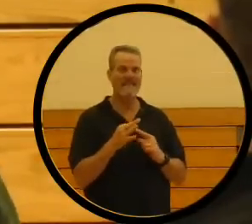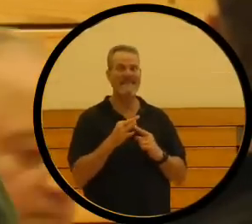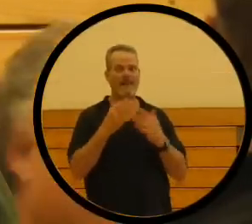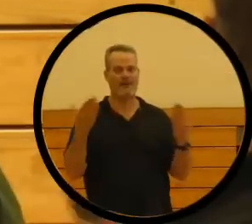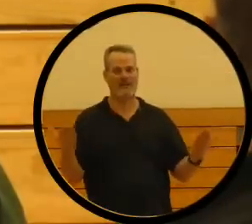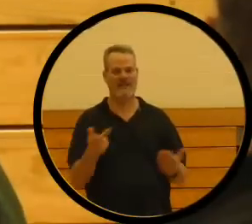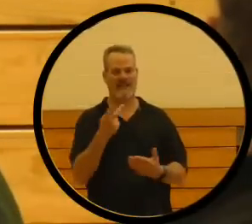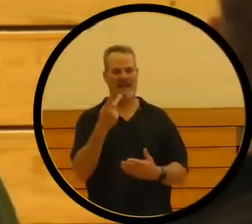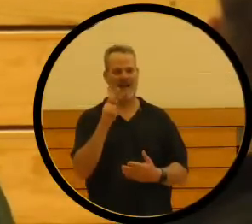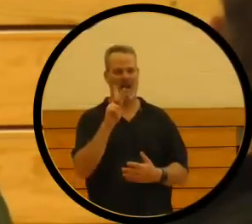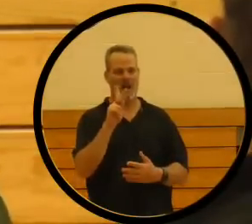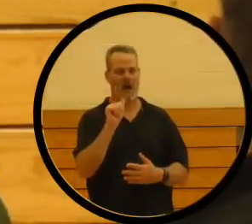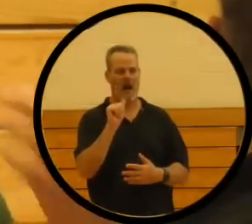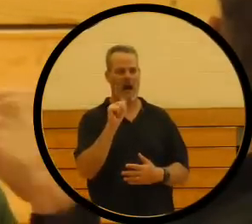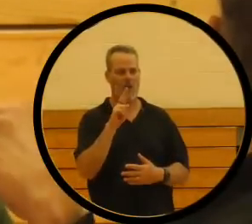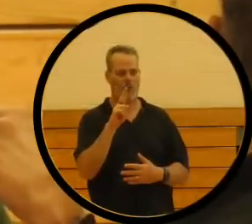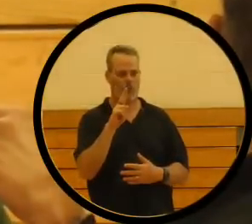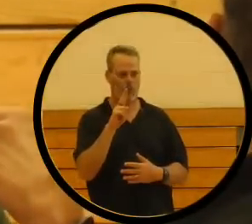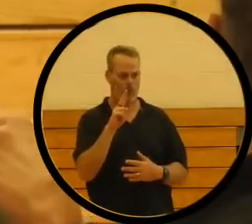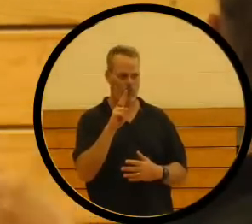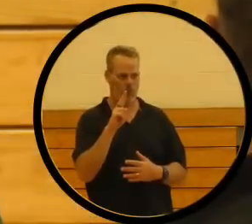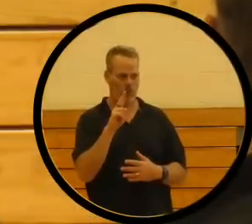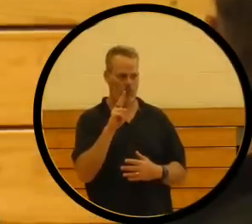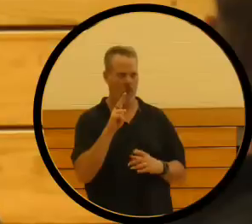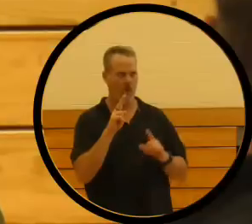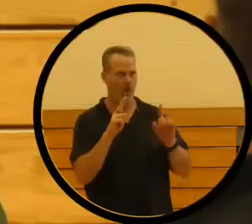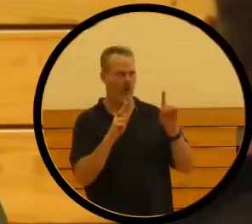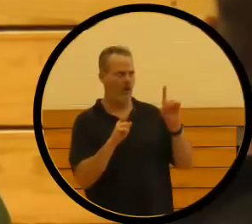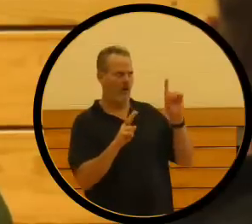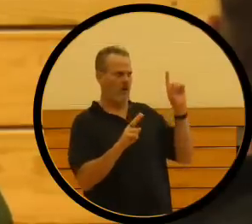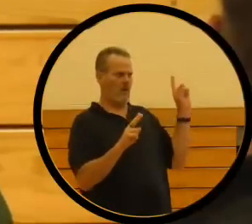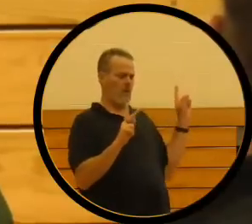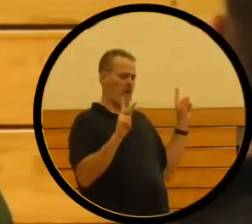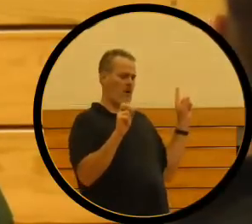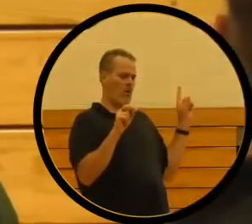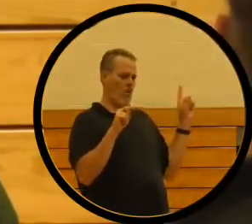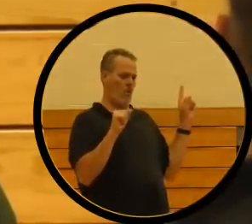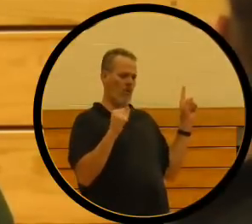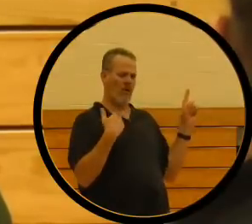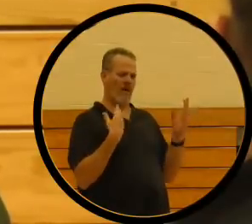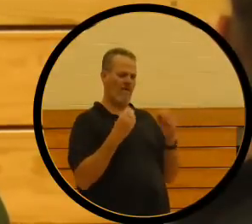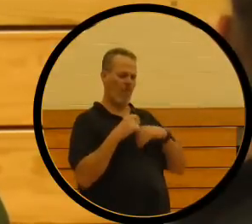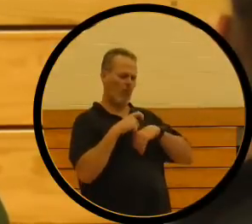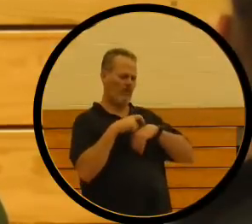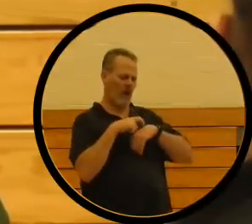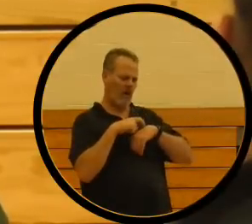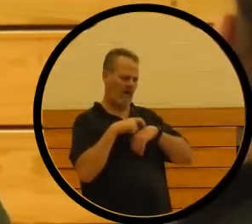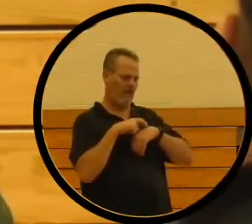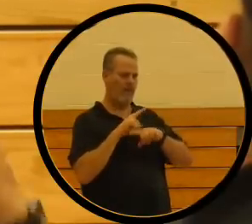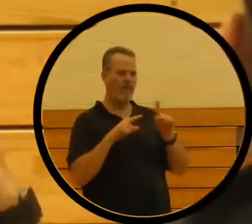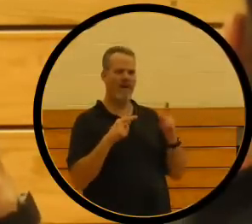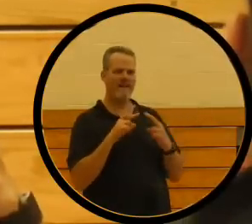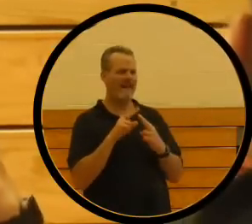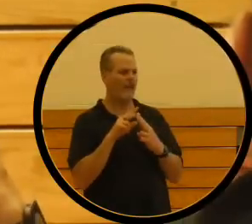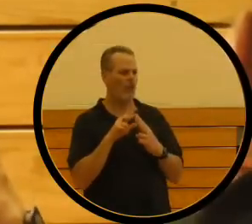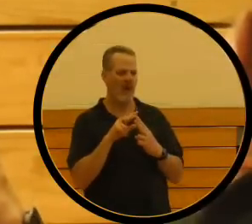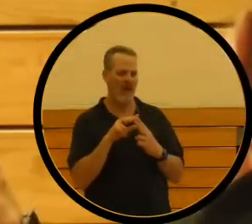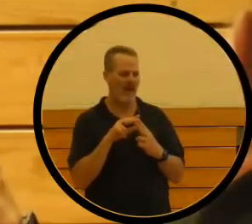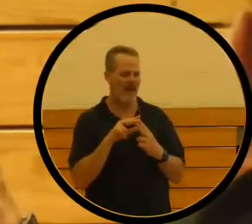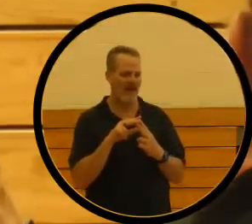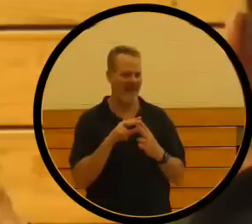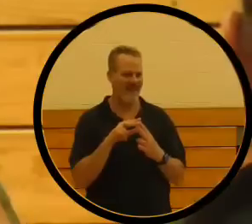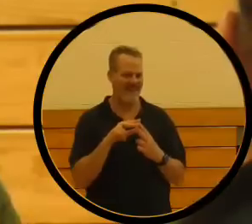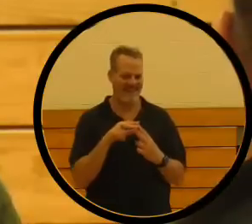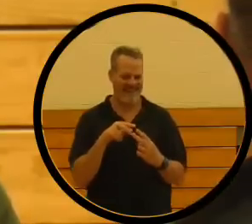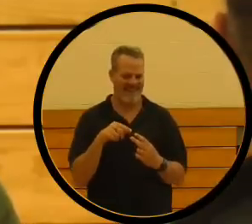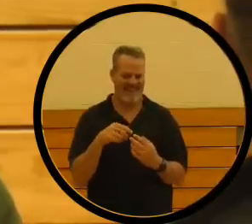Kau. Now, if you're on the other side, the Kona side, it might be a little bit longer, but either way, this